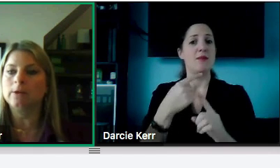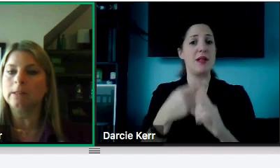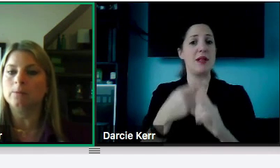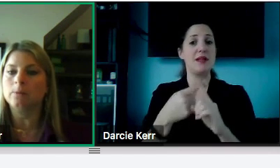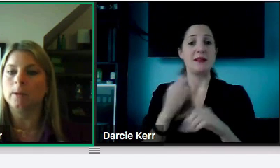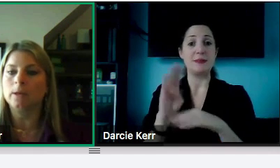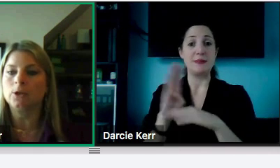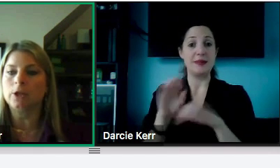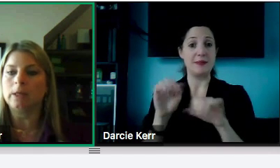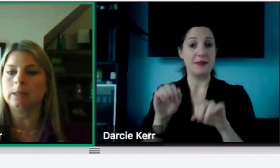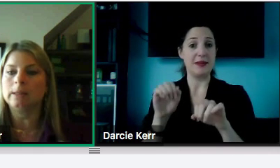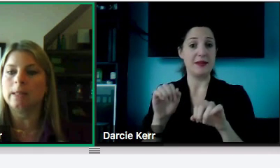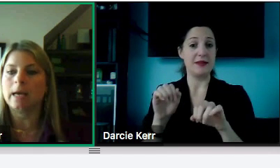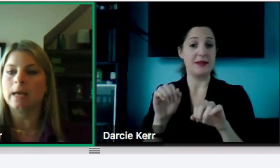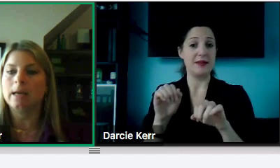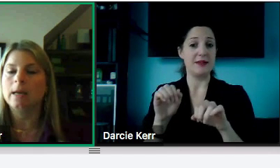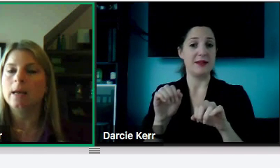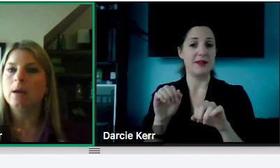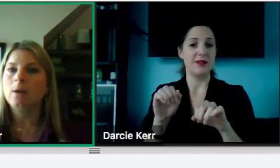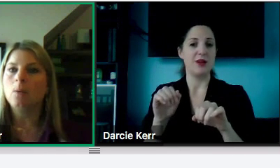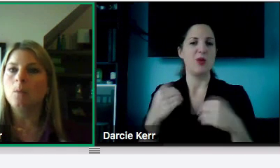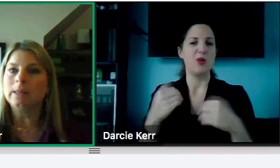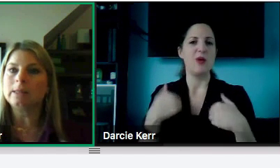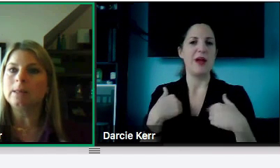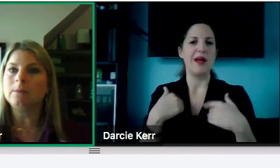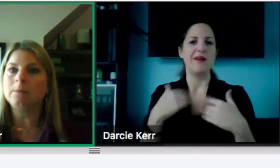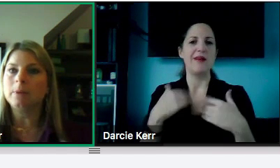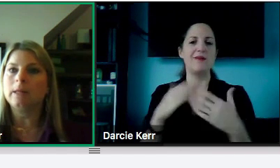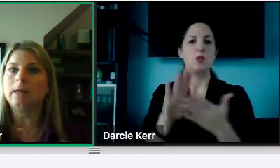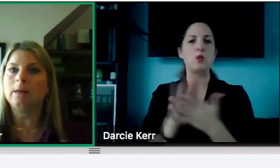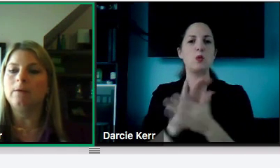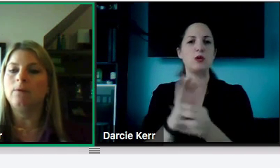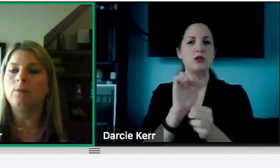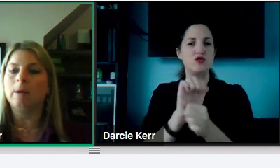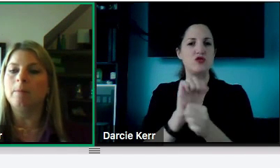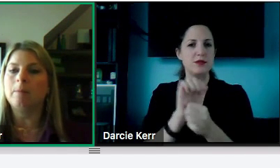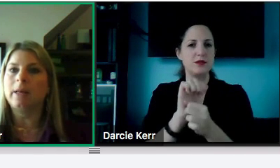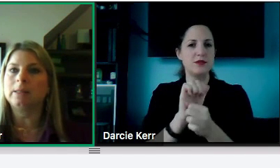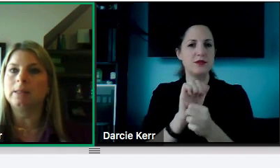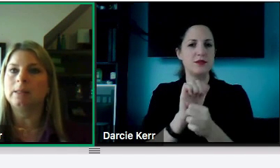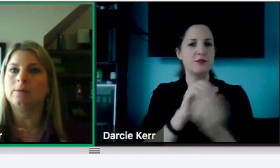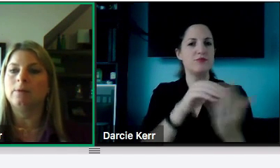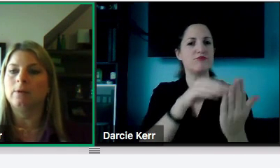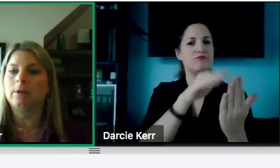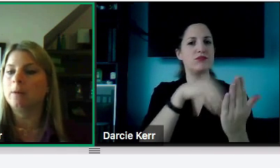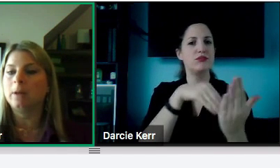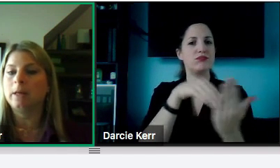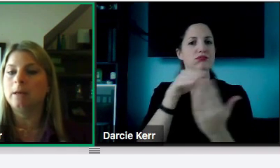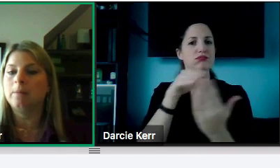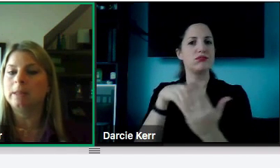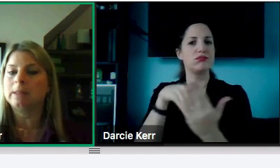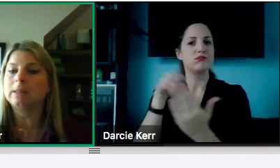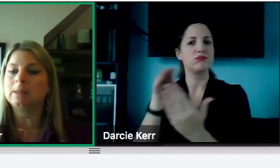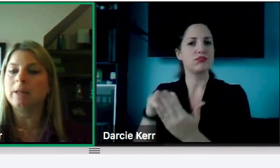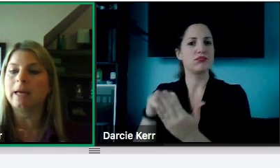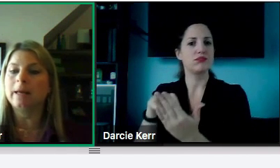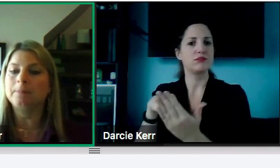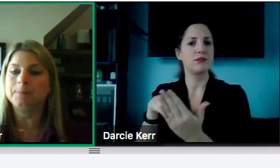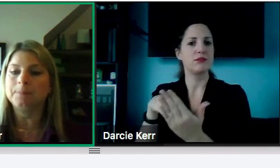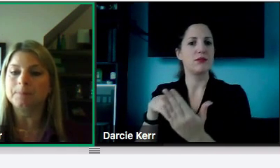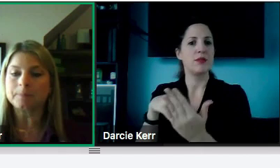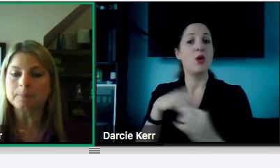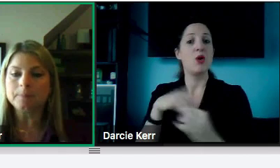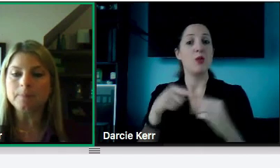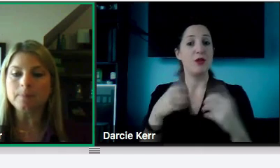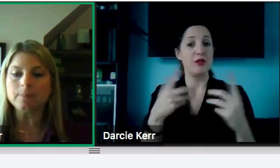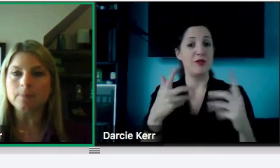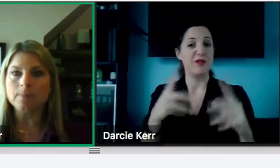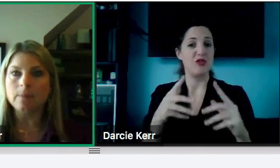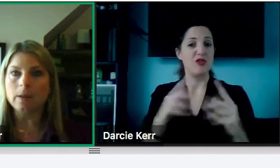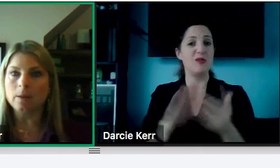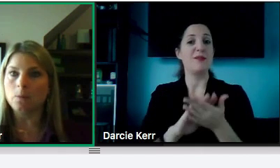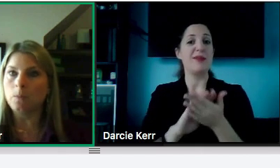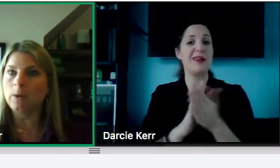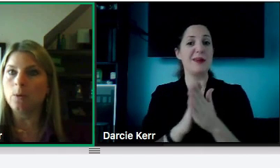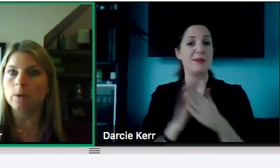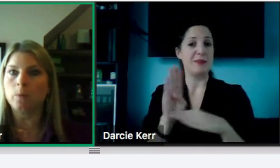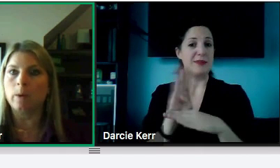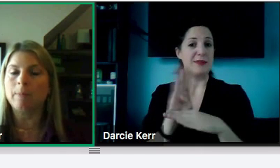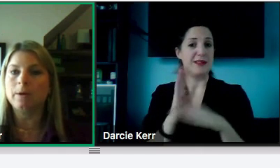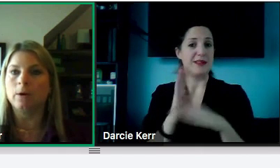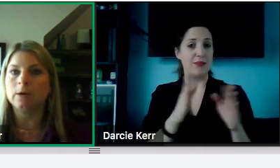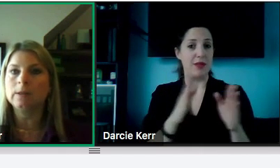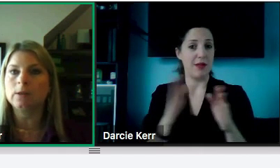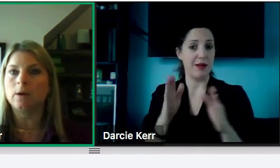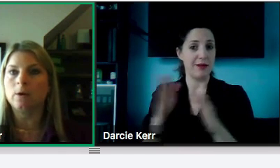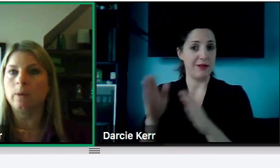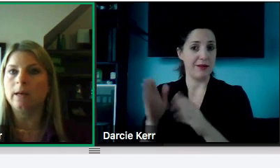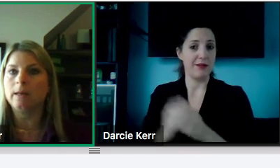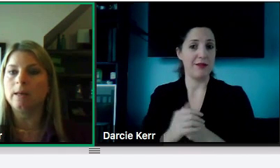are a series of worksheets that, once completed, form the basis for the completed business plan. We